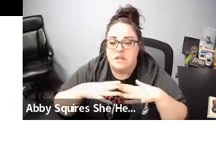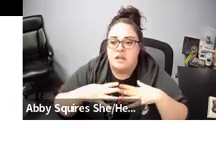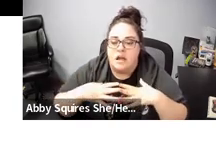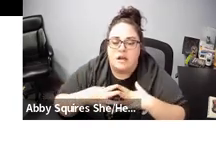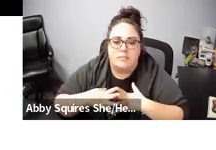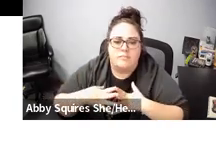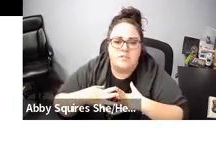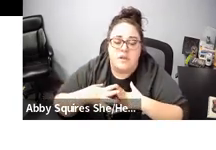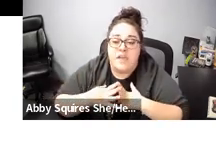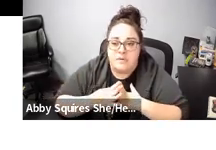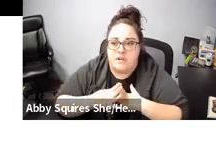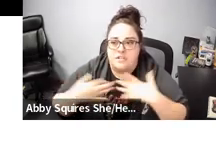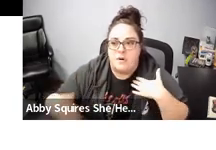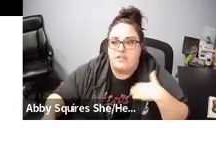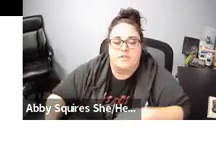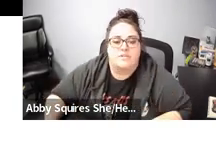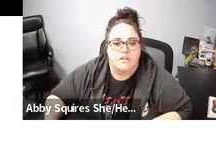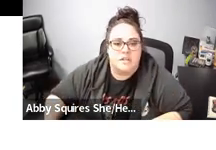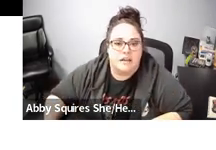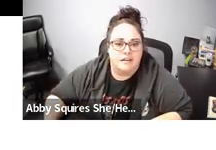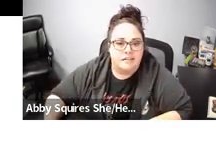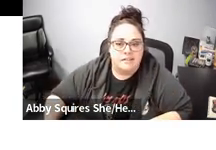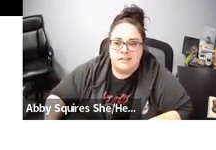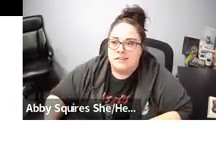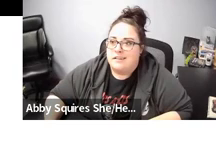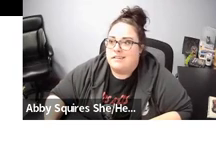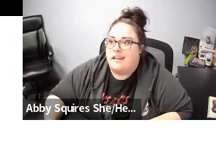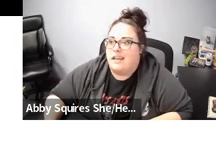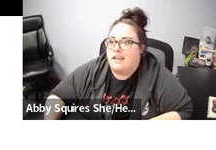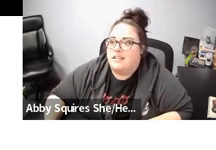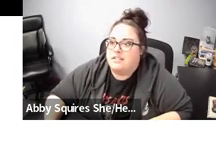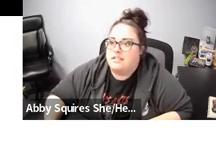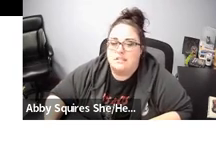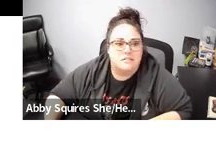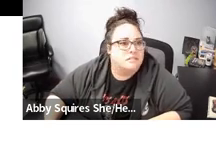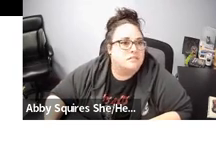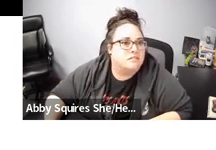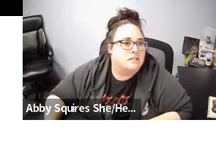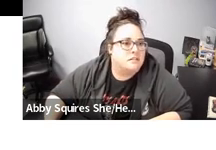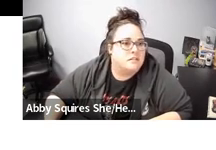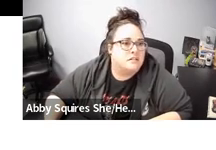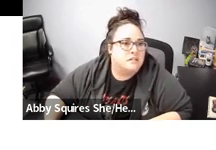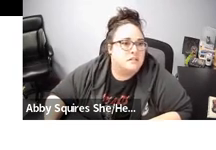games. And that one's also on the resource guide. And